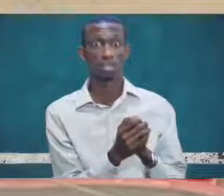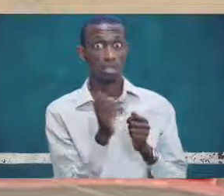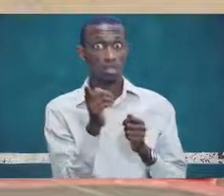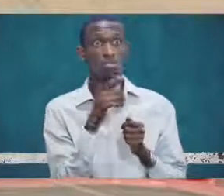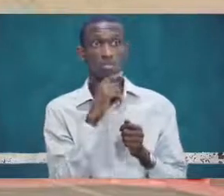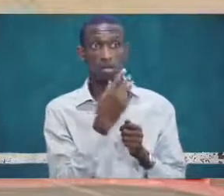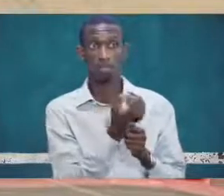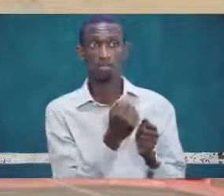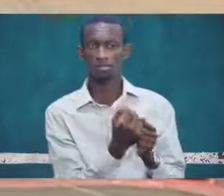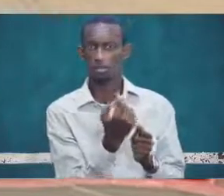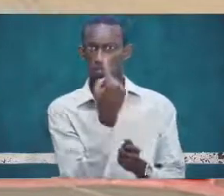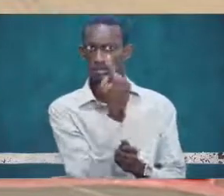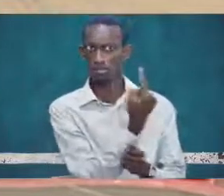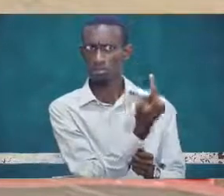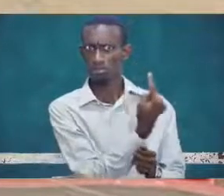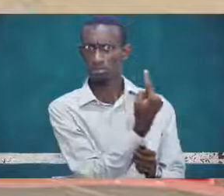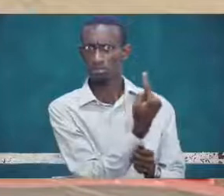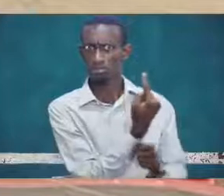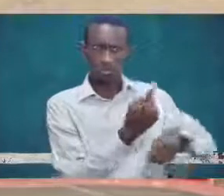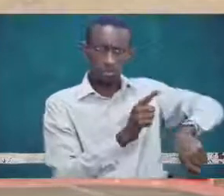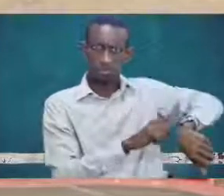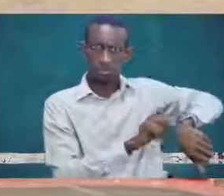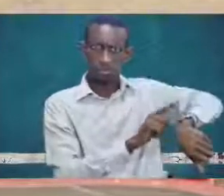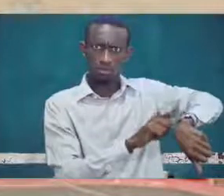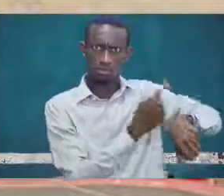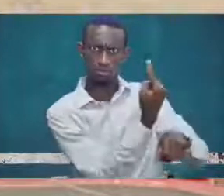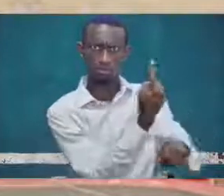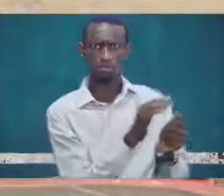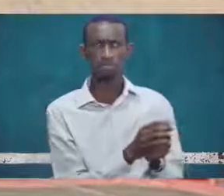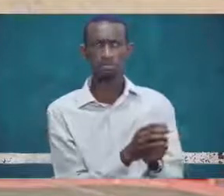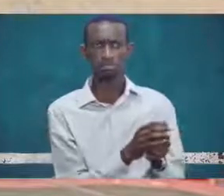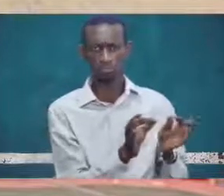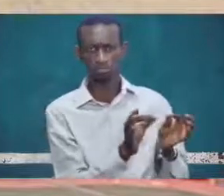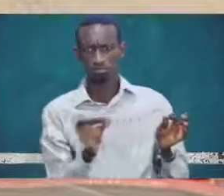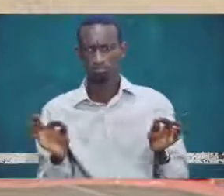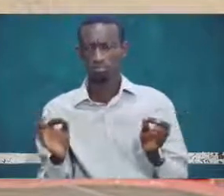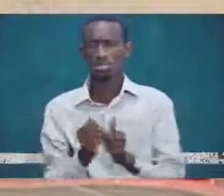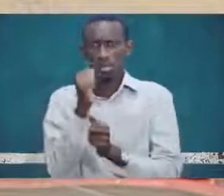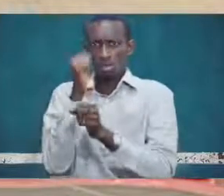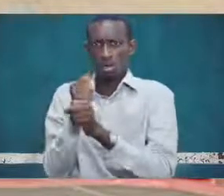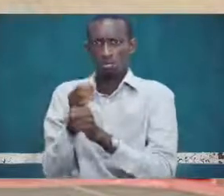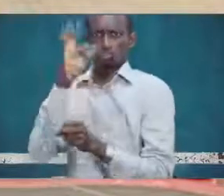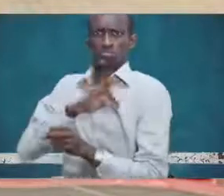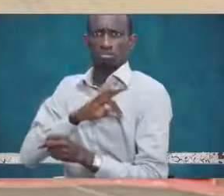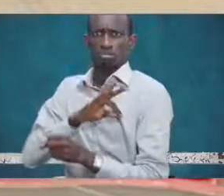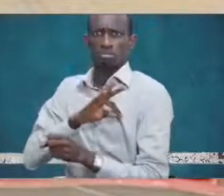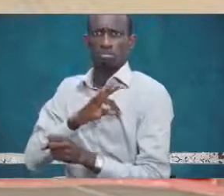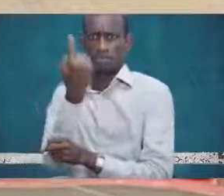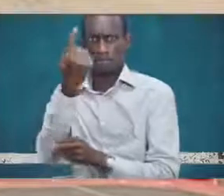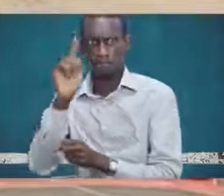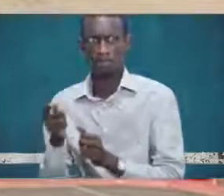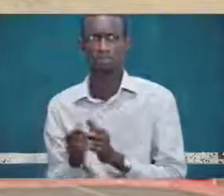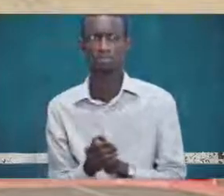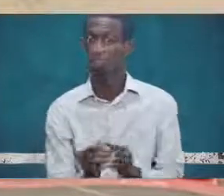francs. If I work 1 hour, let me write it properly. If I work 1 hour,